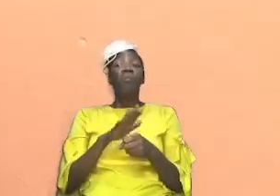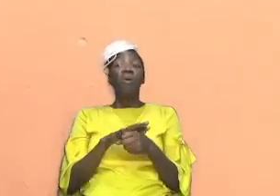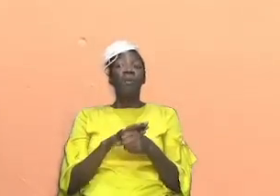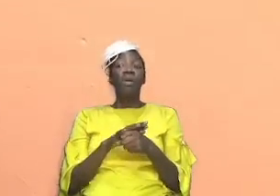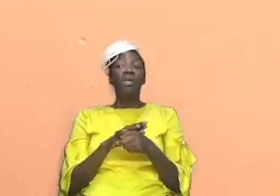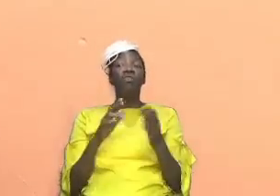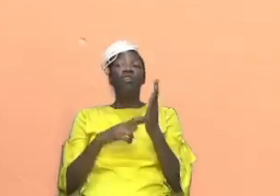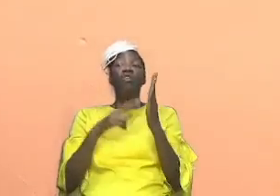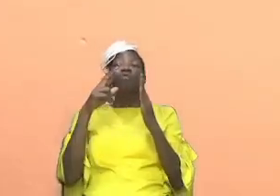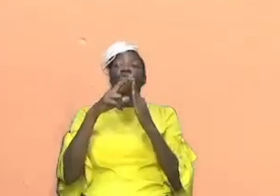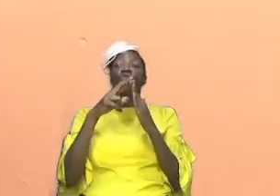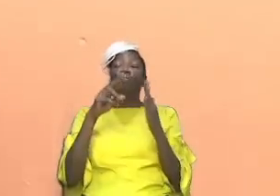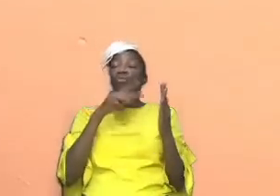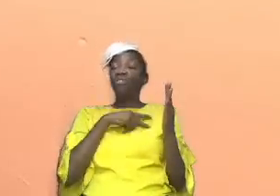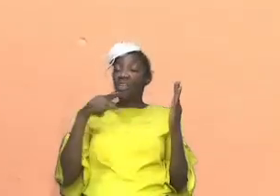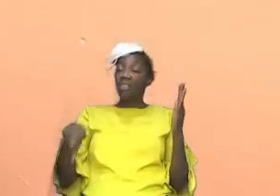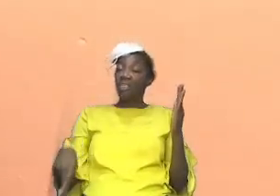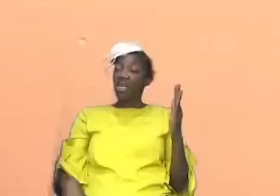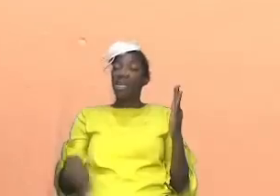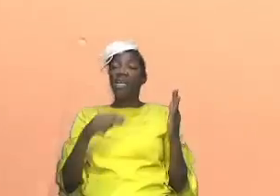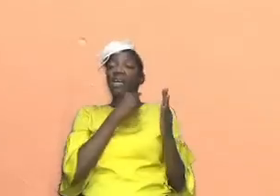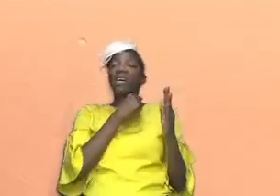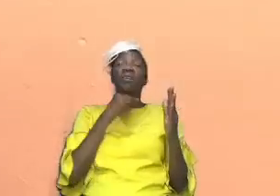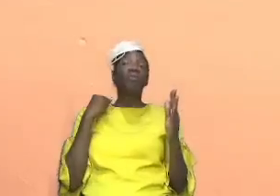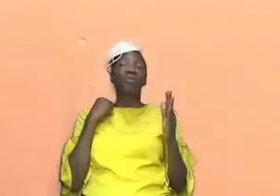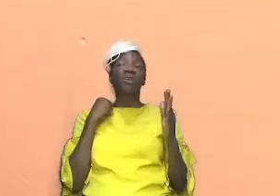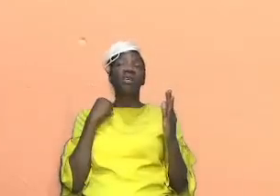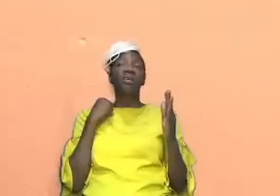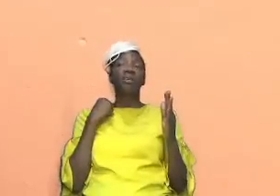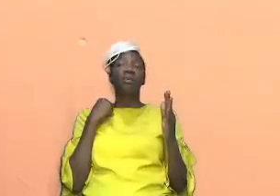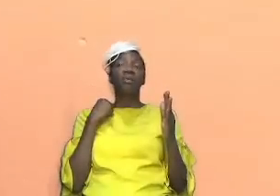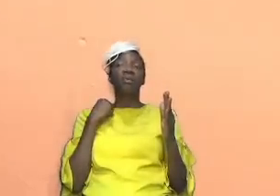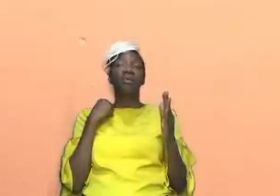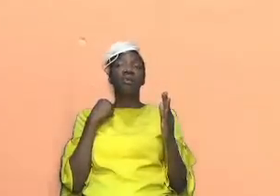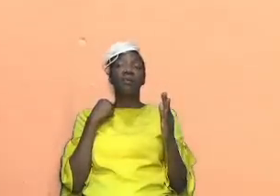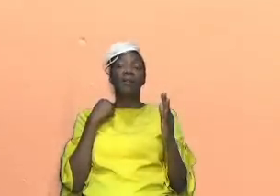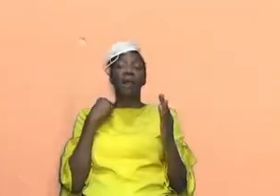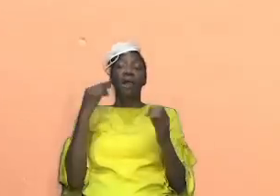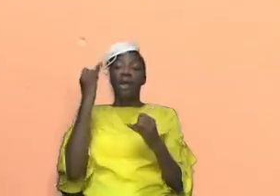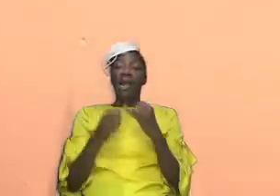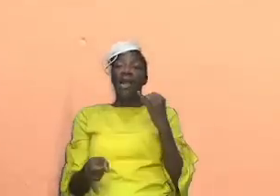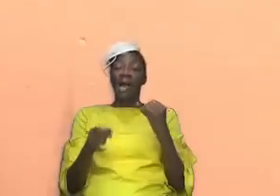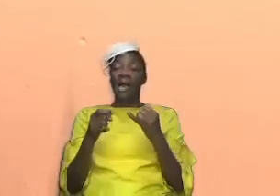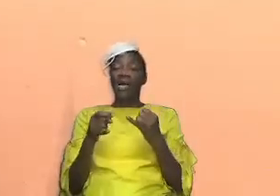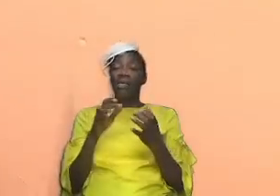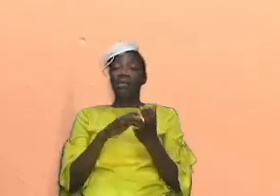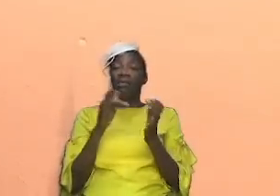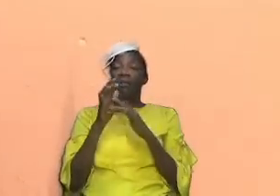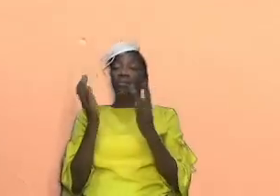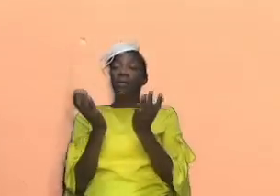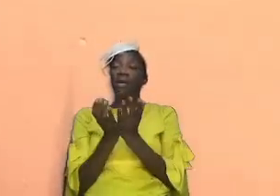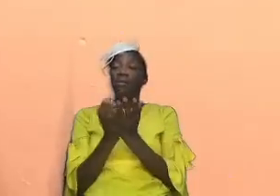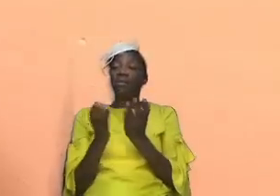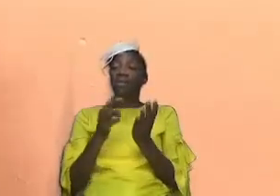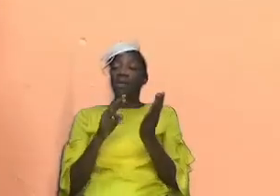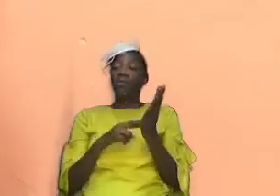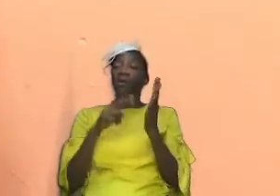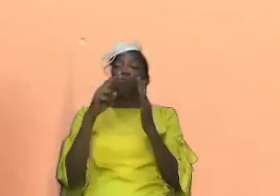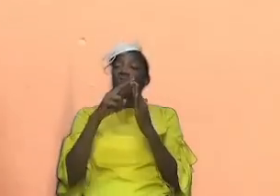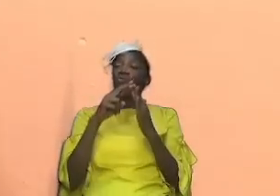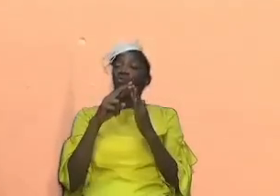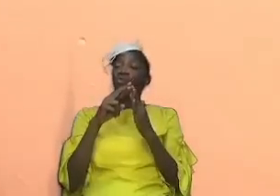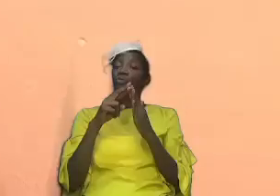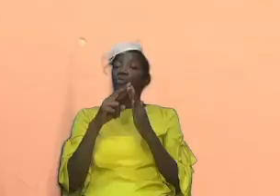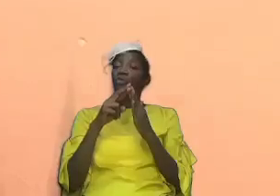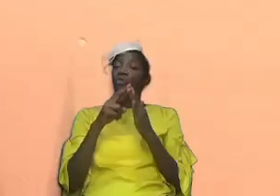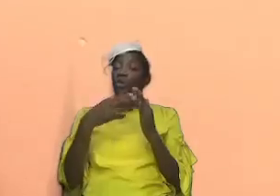and priests. And later on in the book of Revelation, we were promised that we are going to reign with him and we are going to